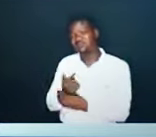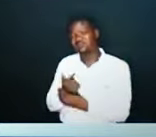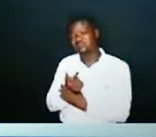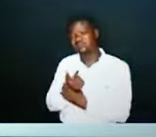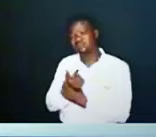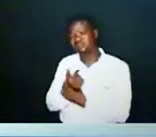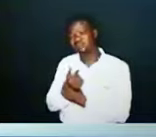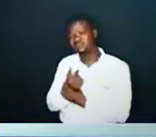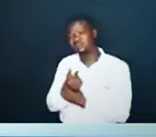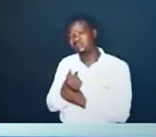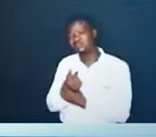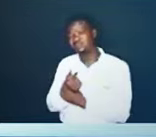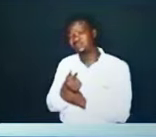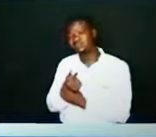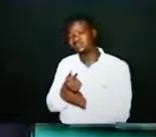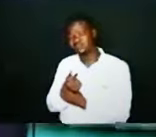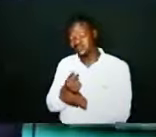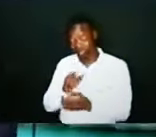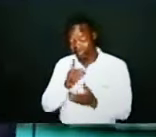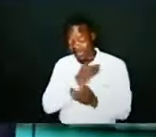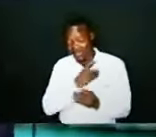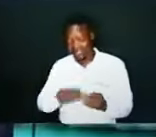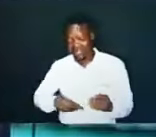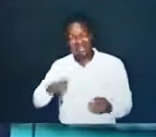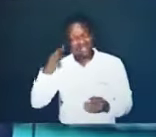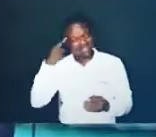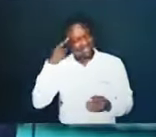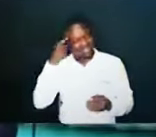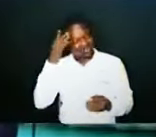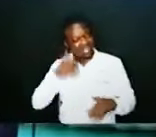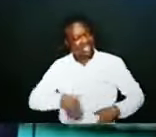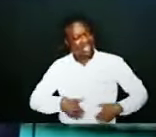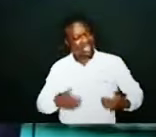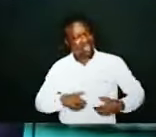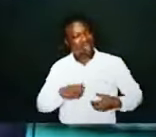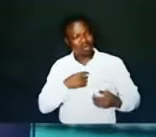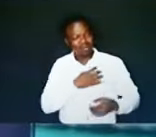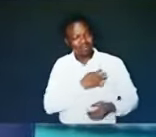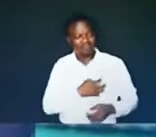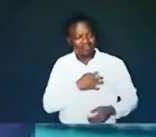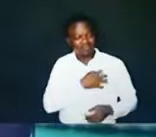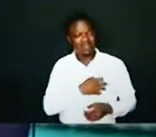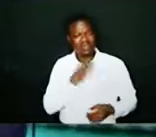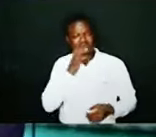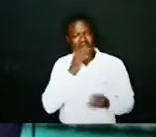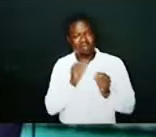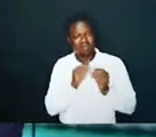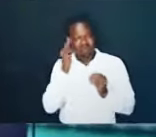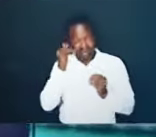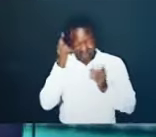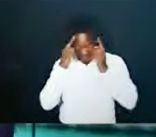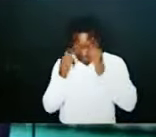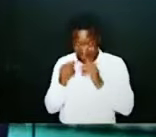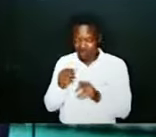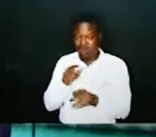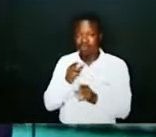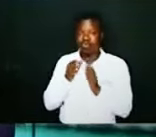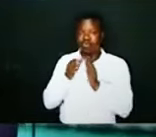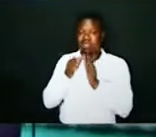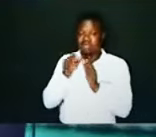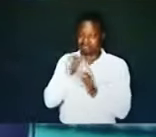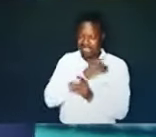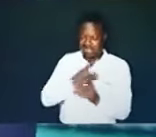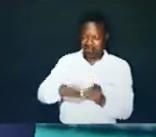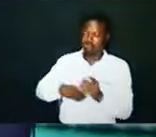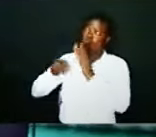other people. Did he say Biana ni ma ni book hanu we wuna say nipa na Goliath edina temno atinimu